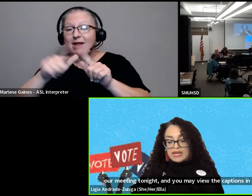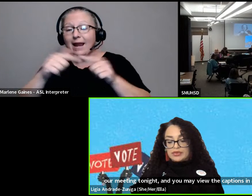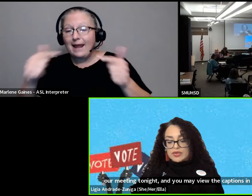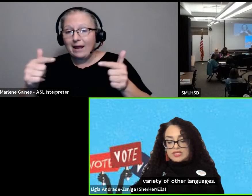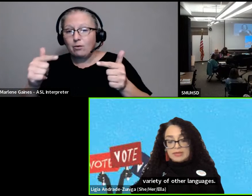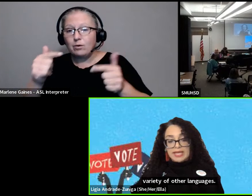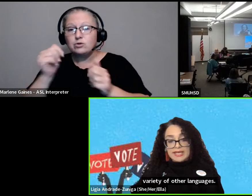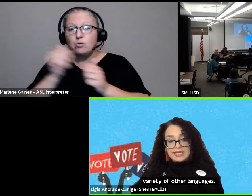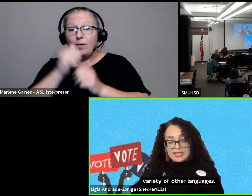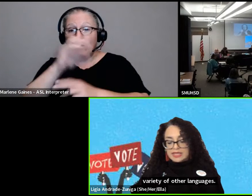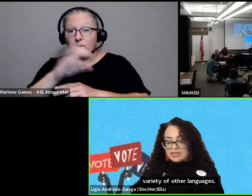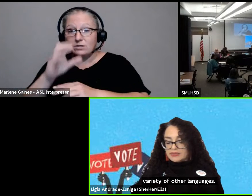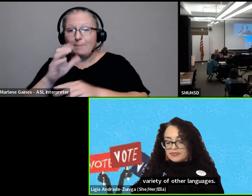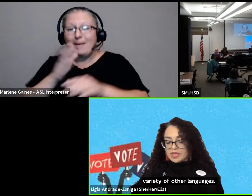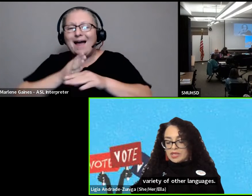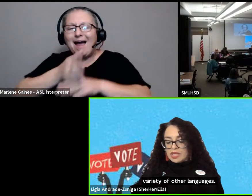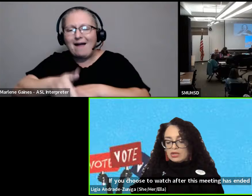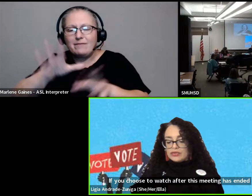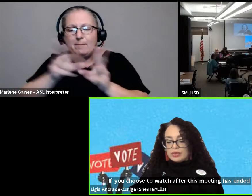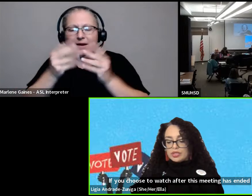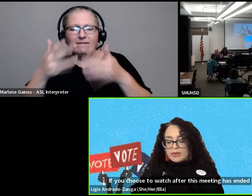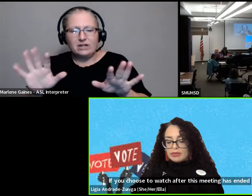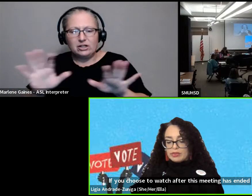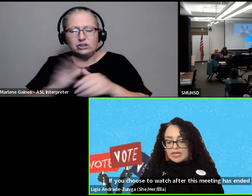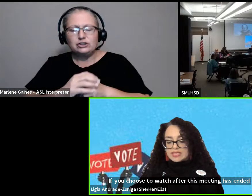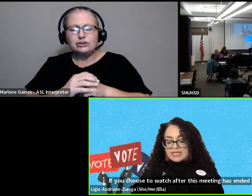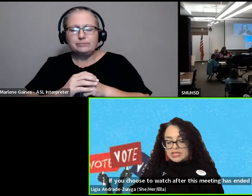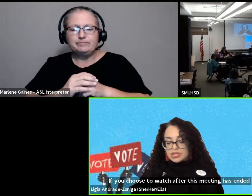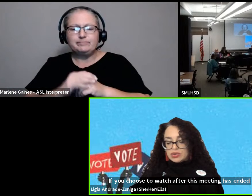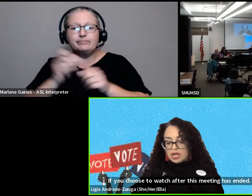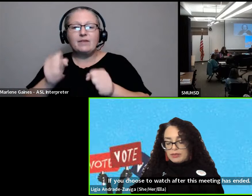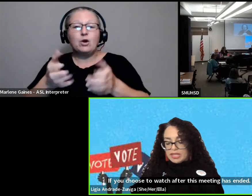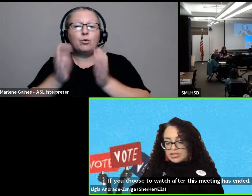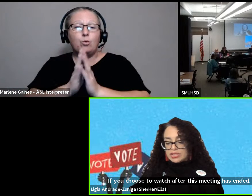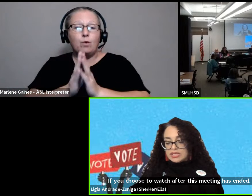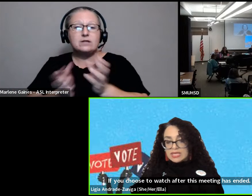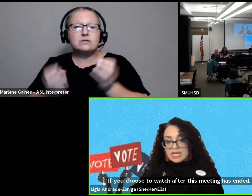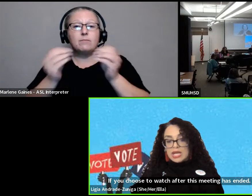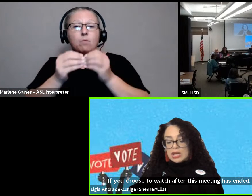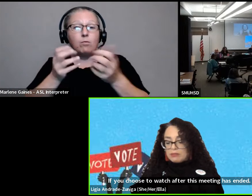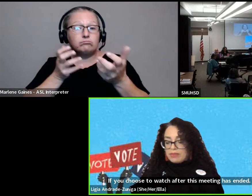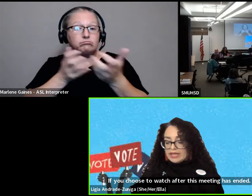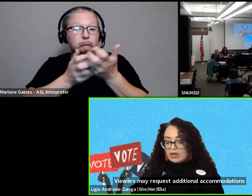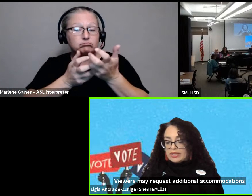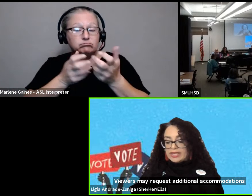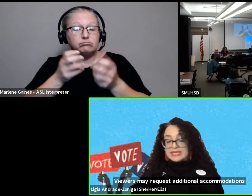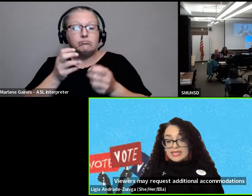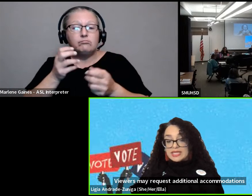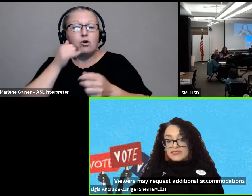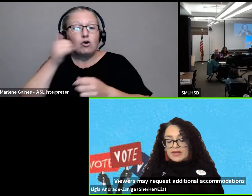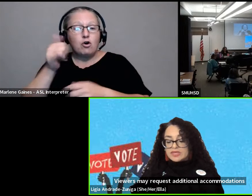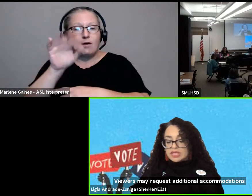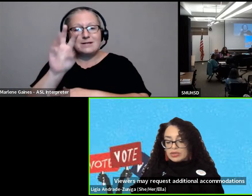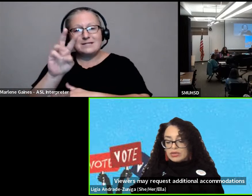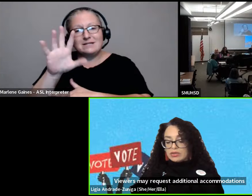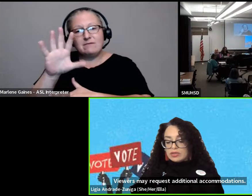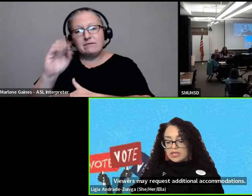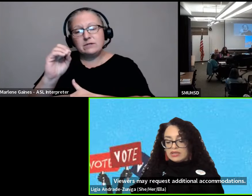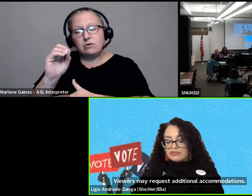watch after this meeting has ended. Viewers may request additional accommodations by calling